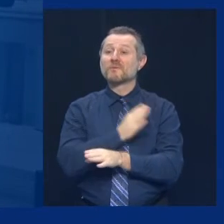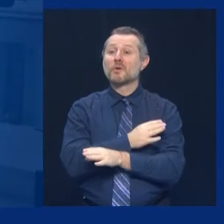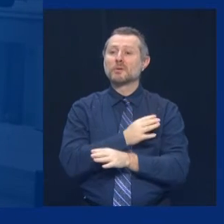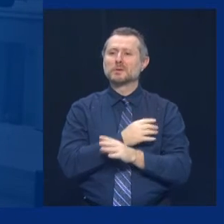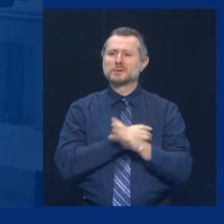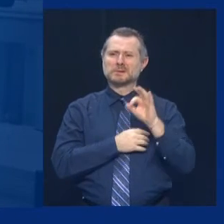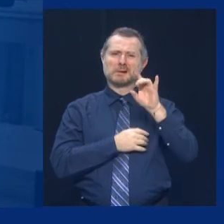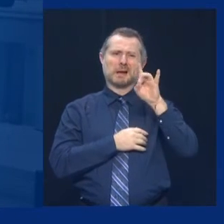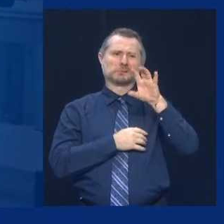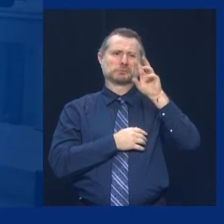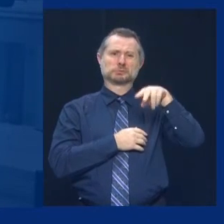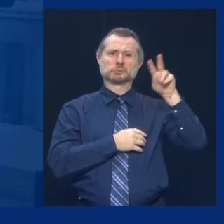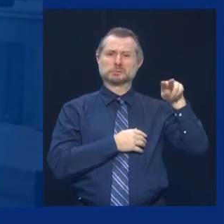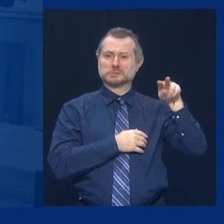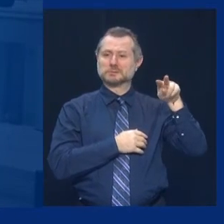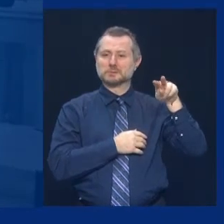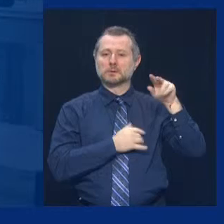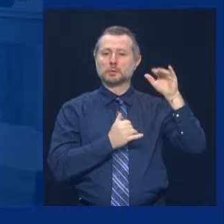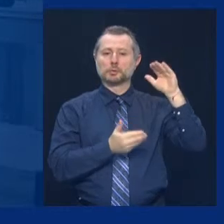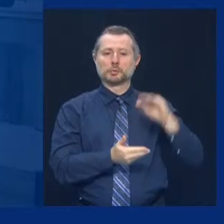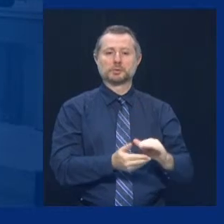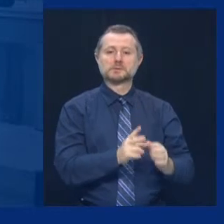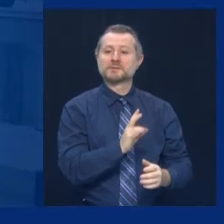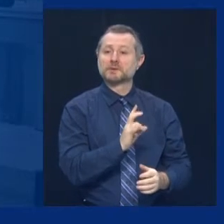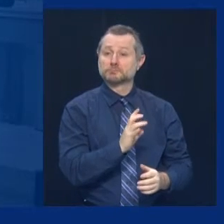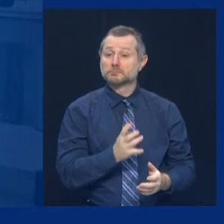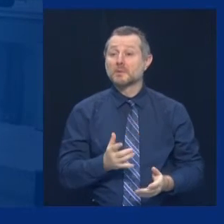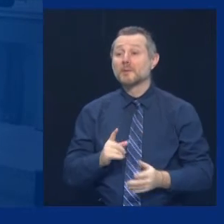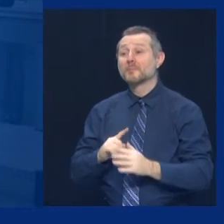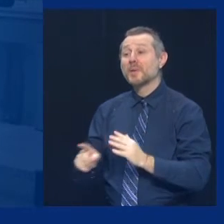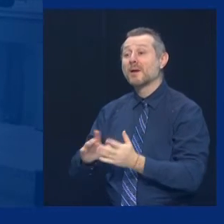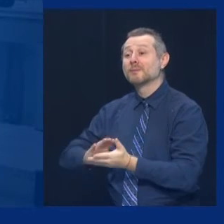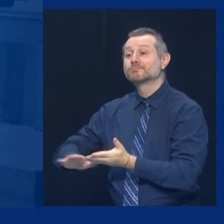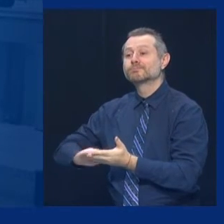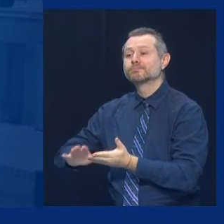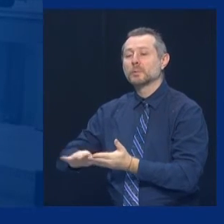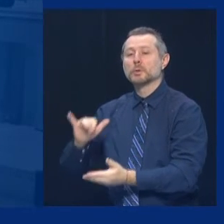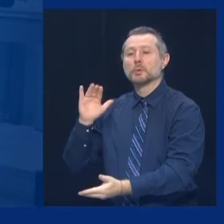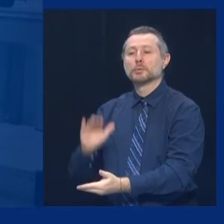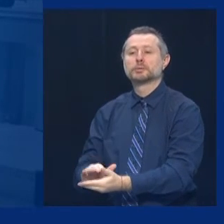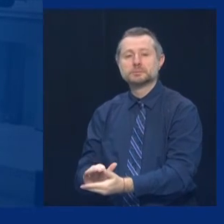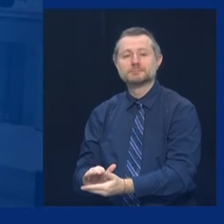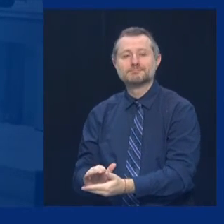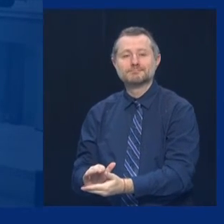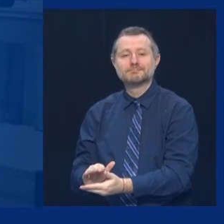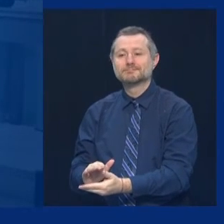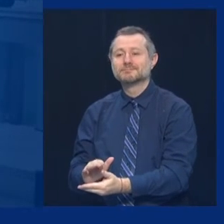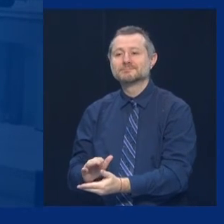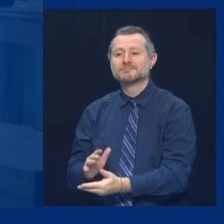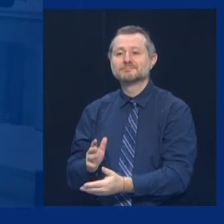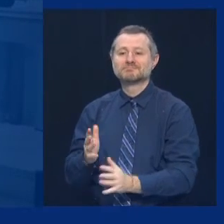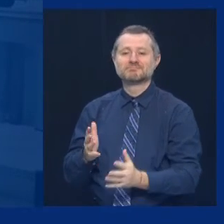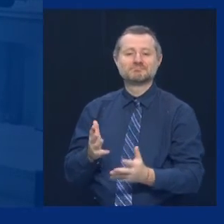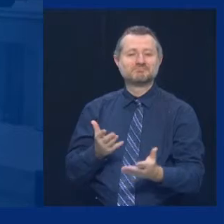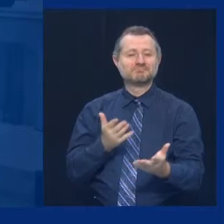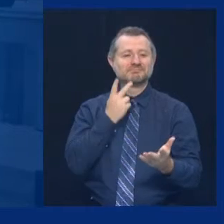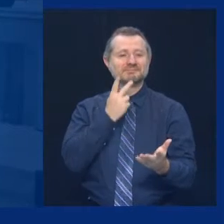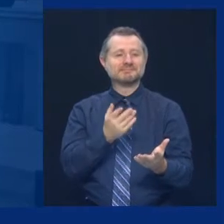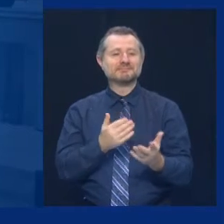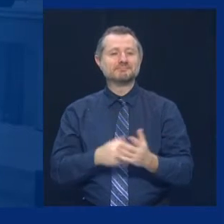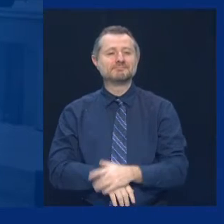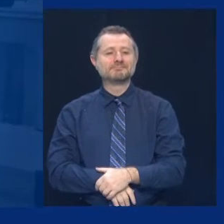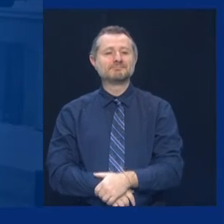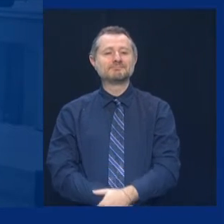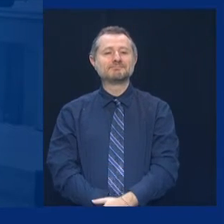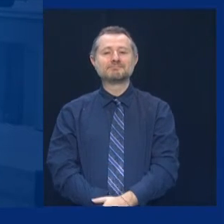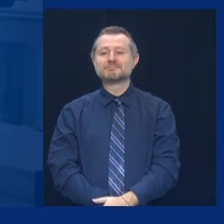the discharges are down, only 472 discharges as opposed to 728.